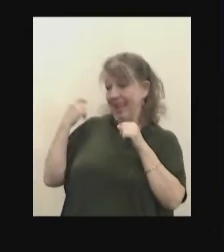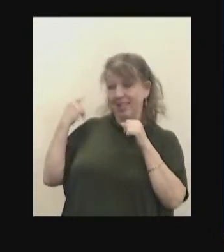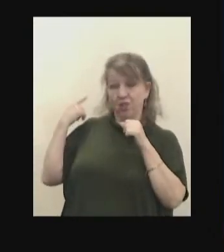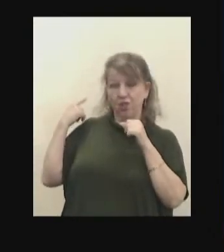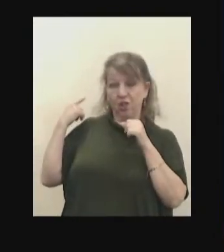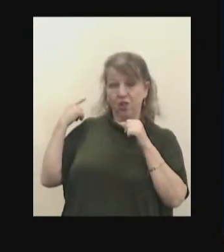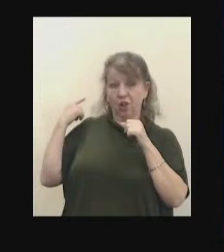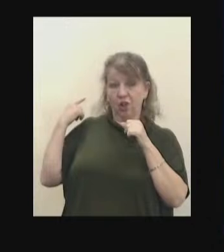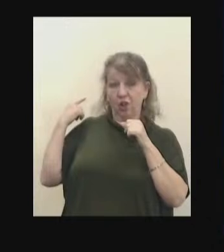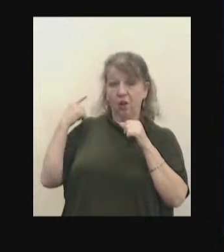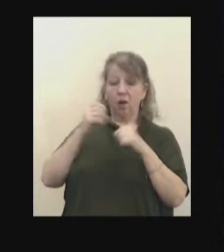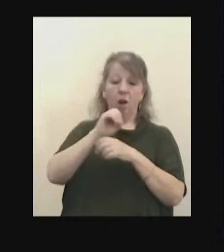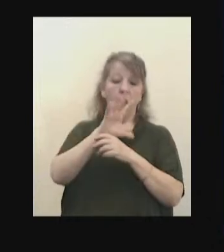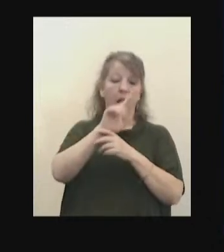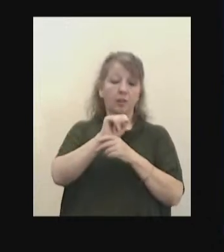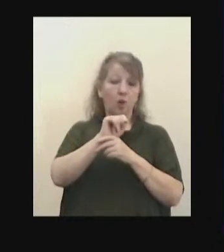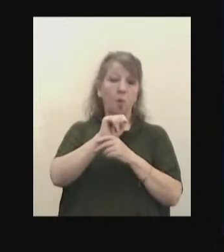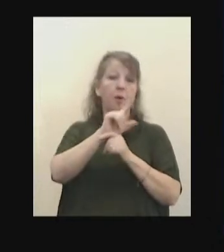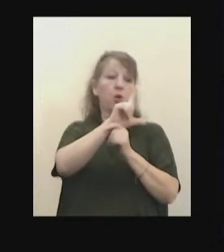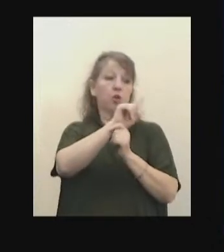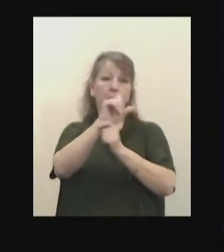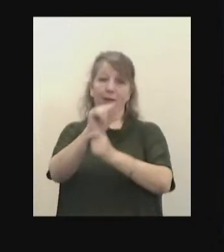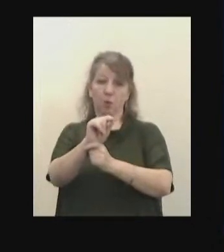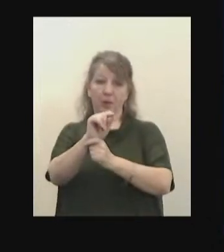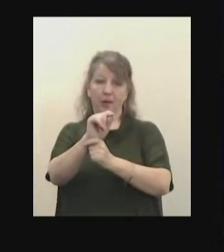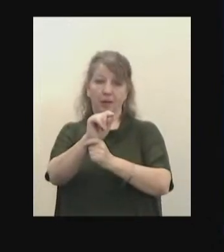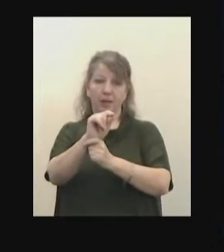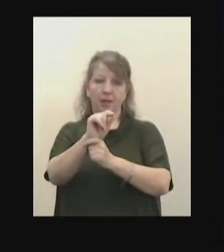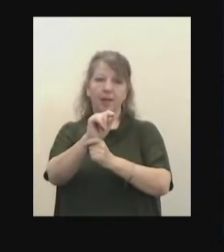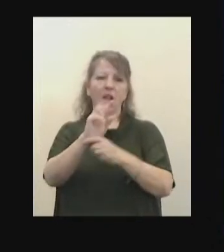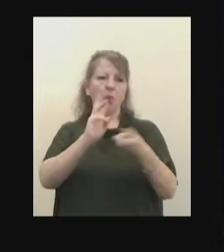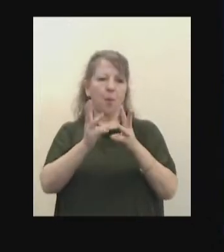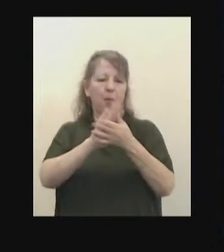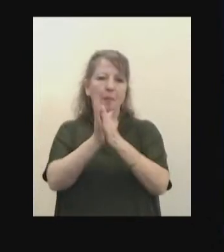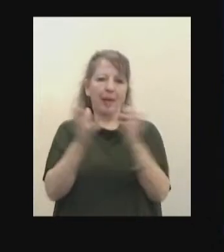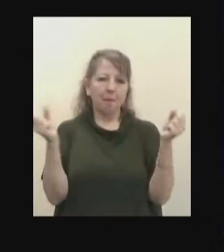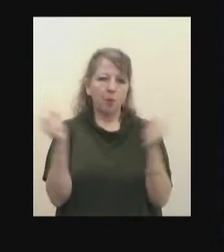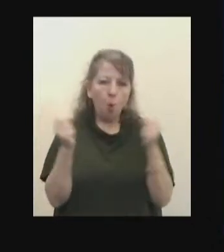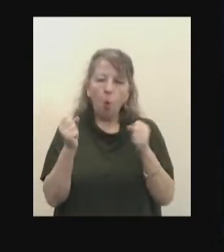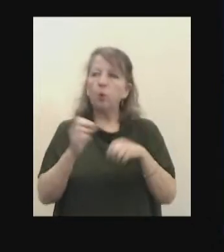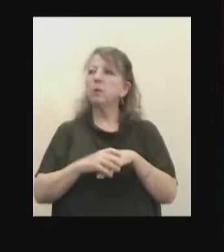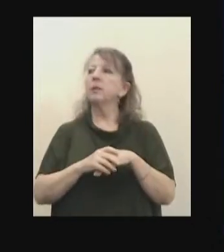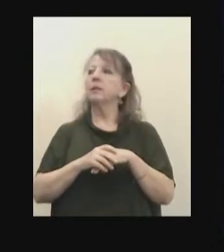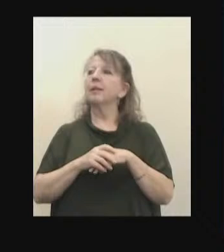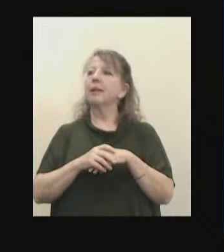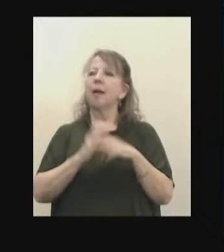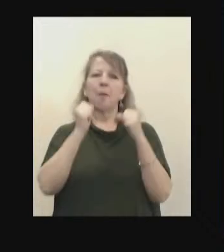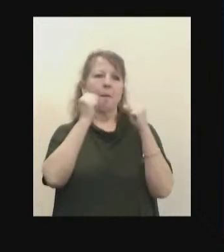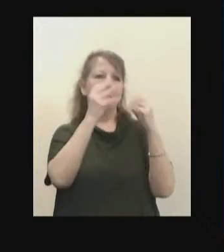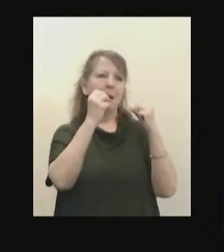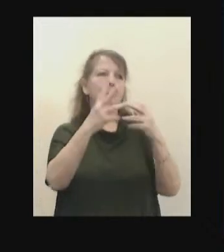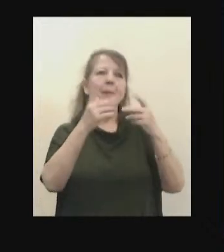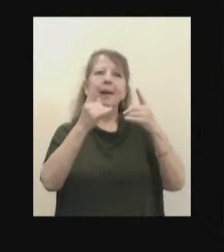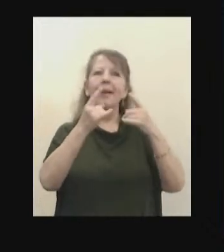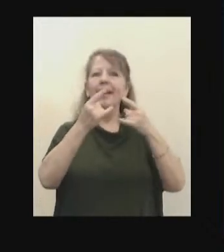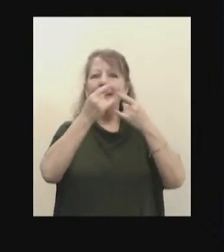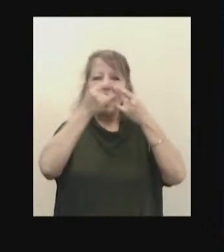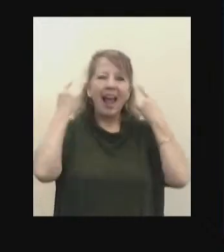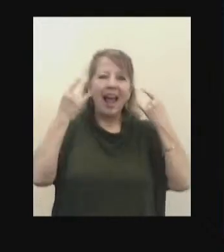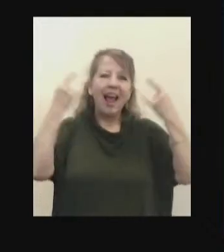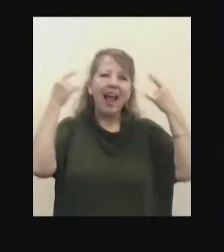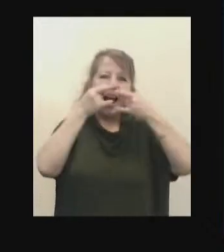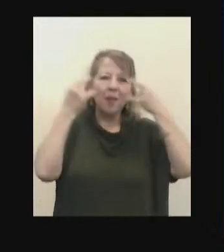the end of October of 2020, the weather got cold. There were many Halloween parties, and everybody